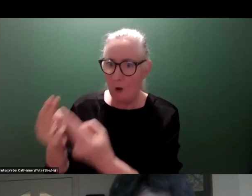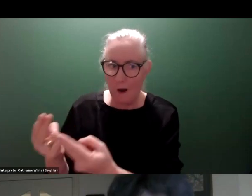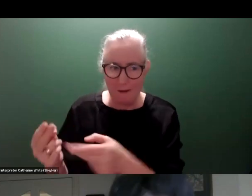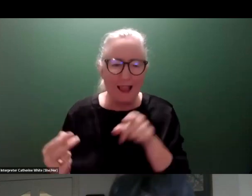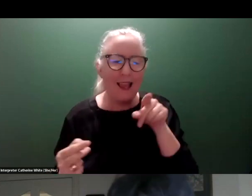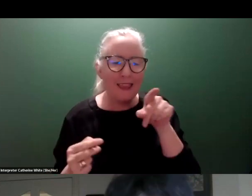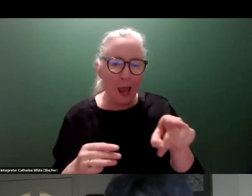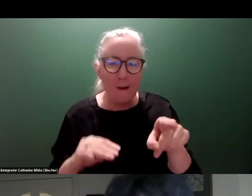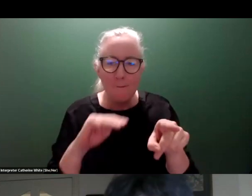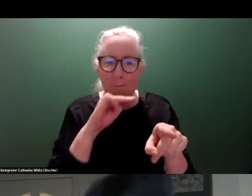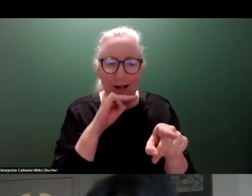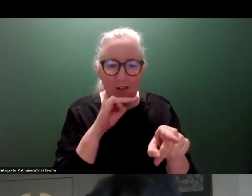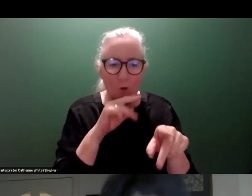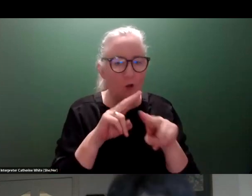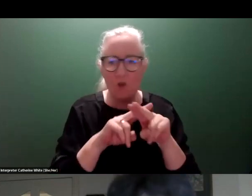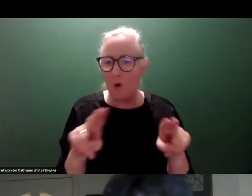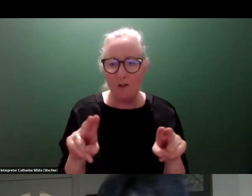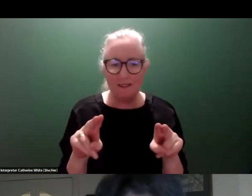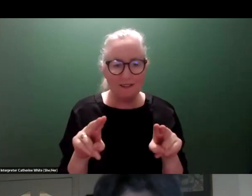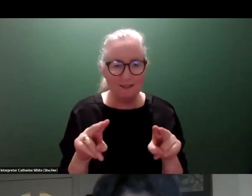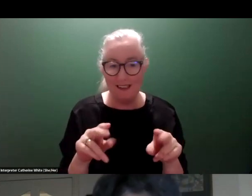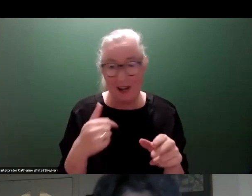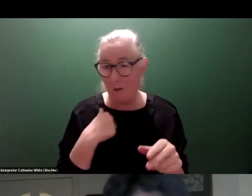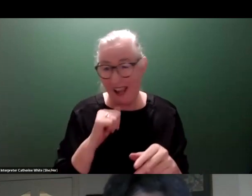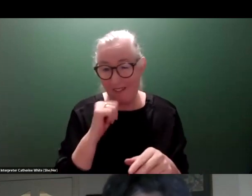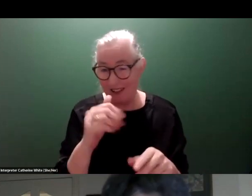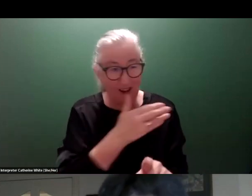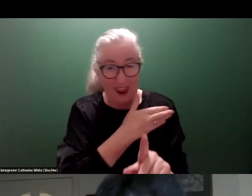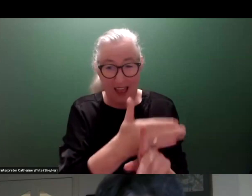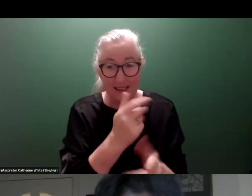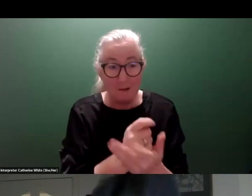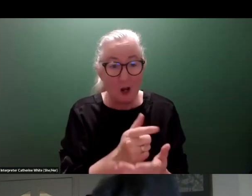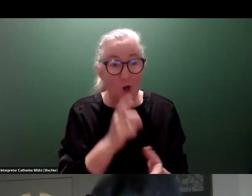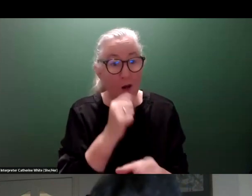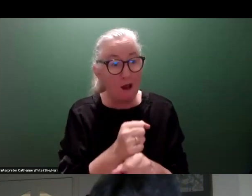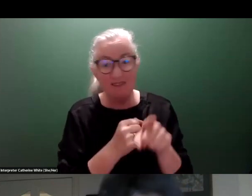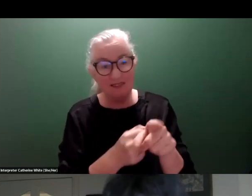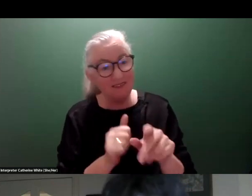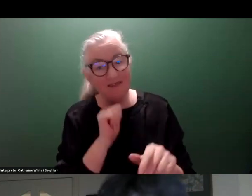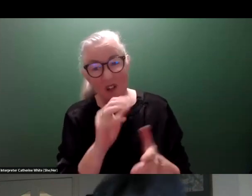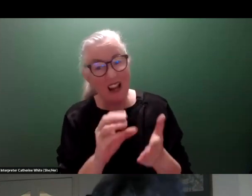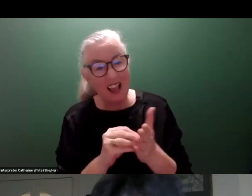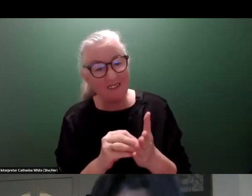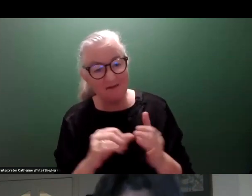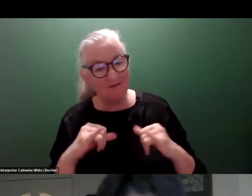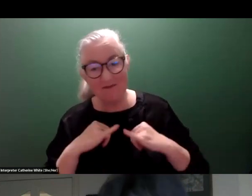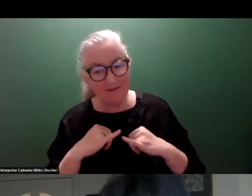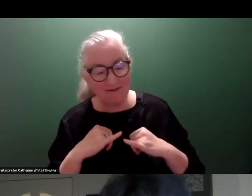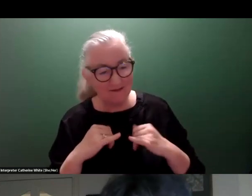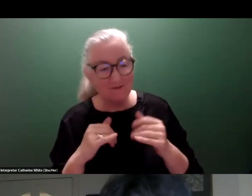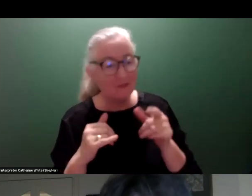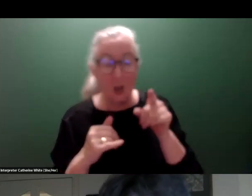words, we don't talk anymore, indeed we haven't for a very long time, about somebody lacking capacity. We talk about them lacking